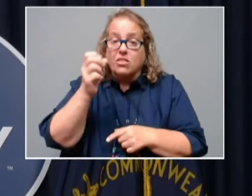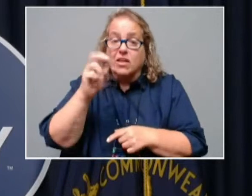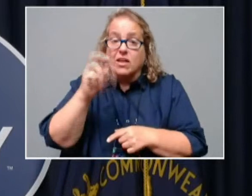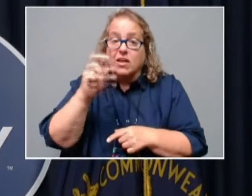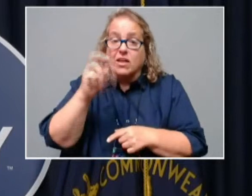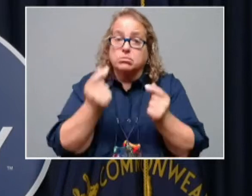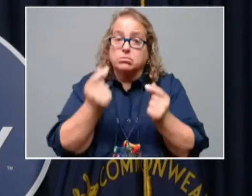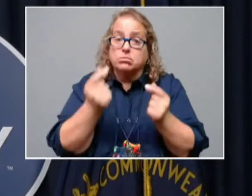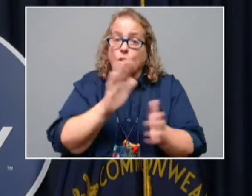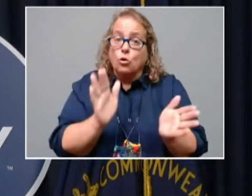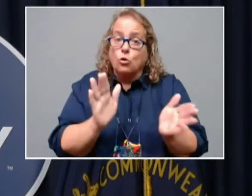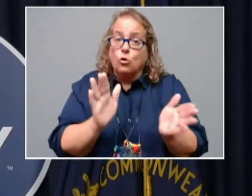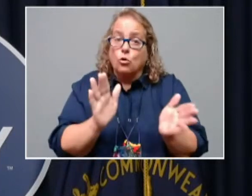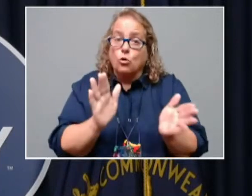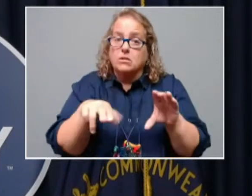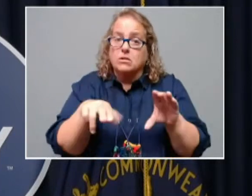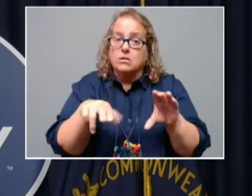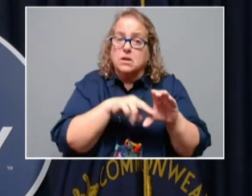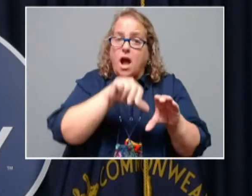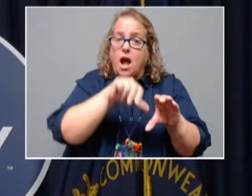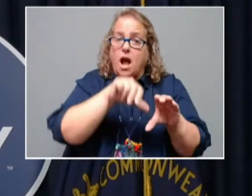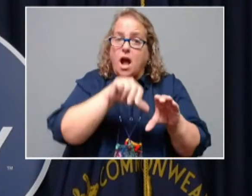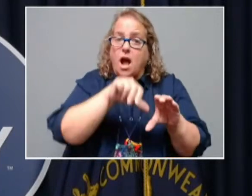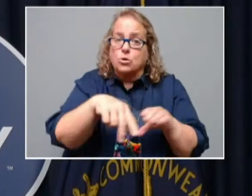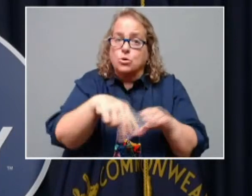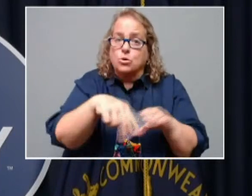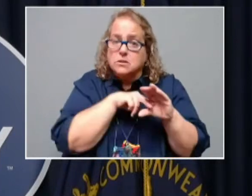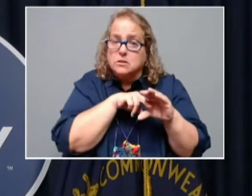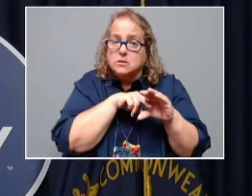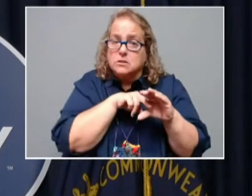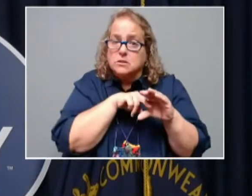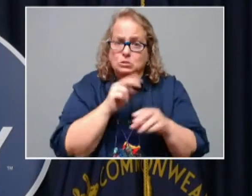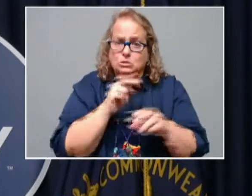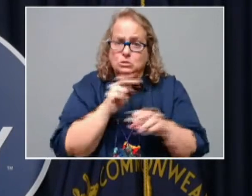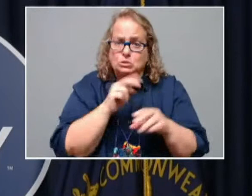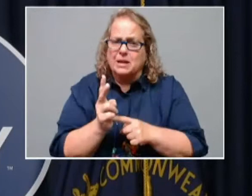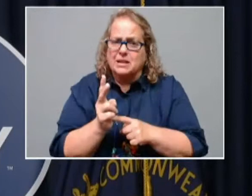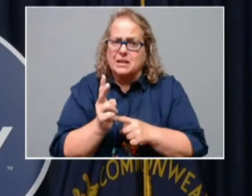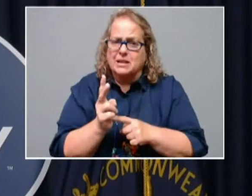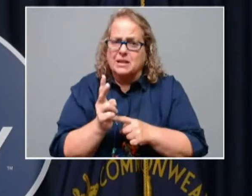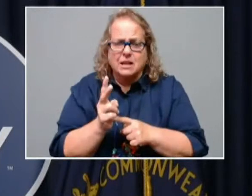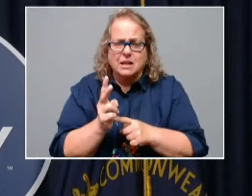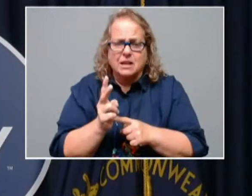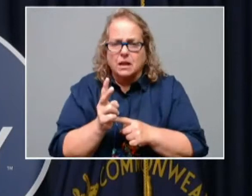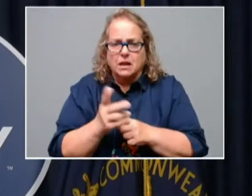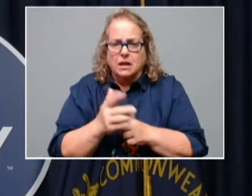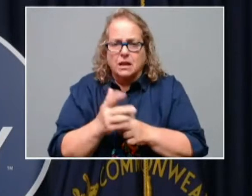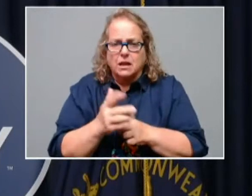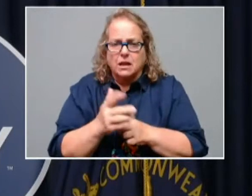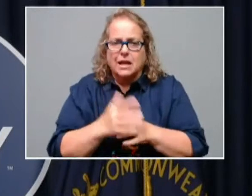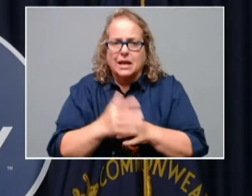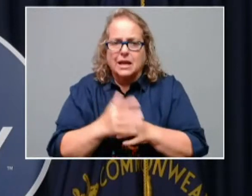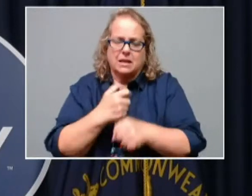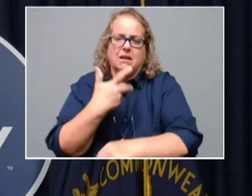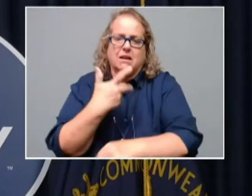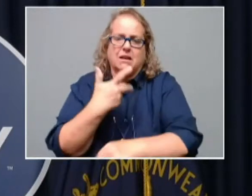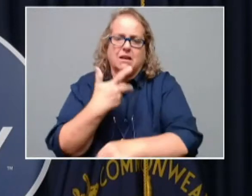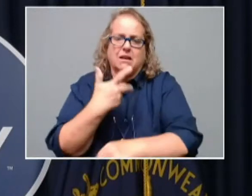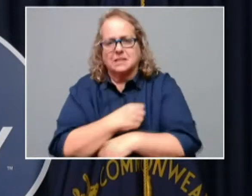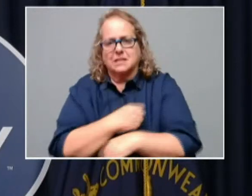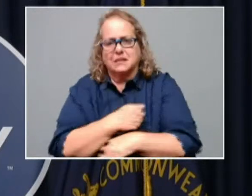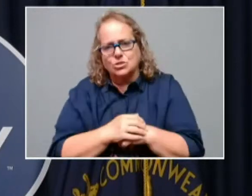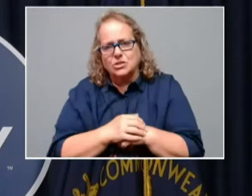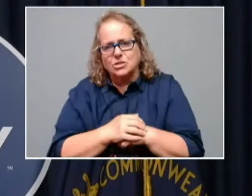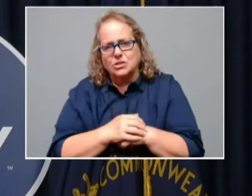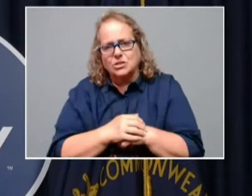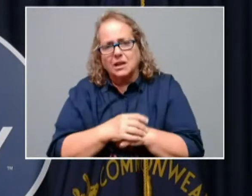minutes. Well, it's a powerful message to get vaccinated. It also shows you what these healthcare heroes are